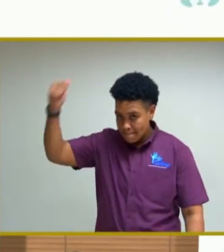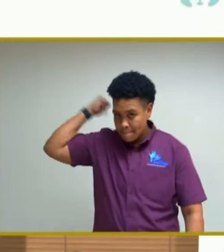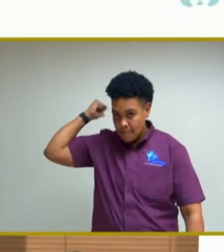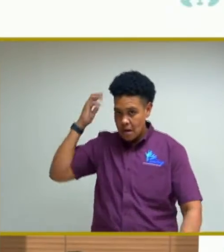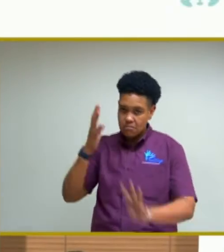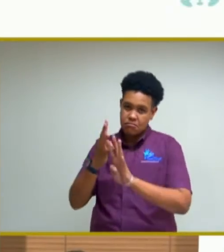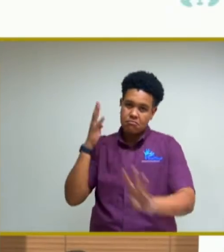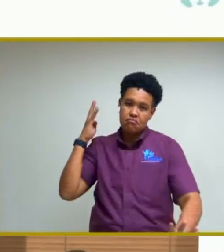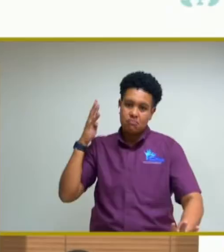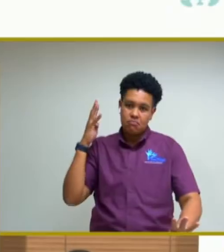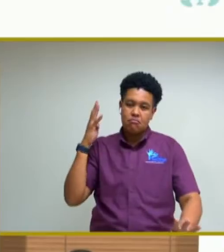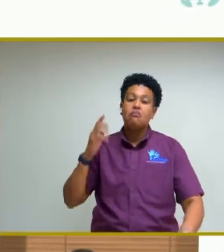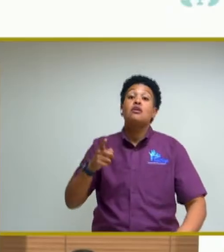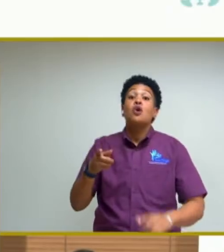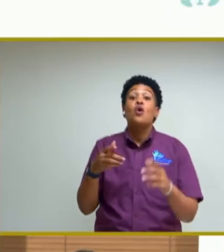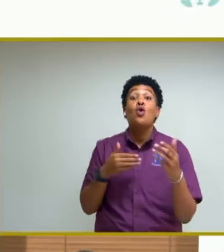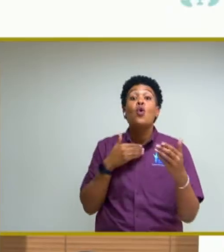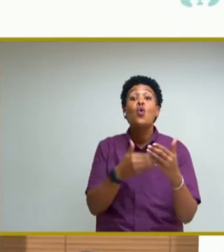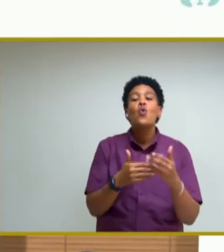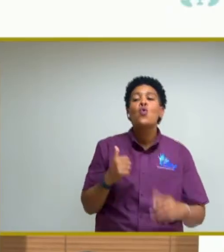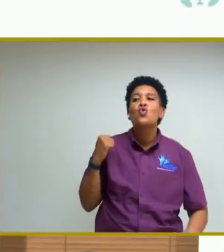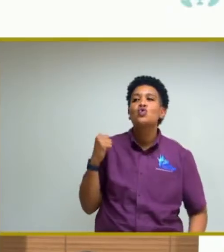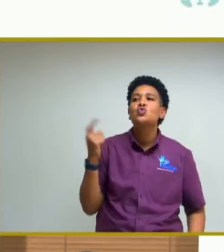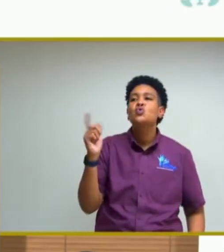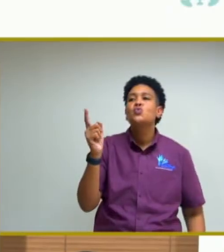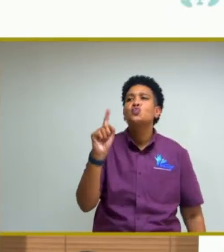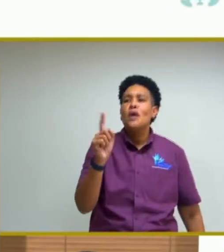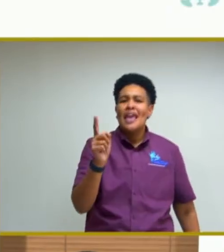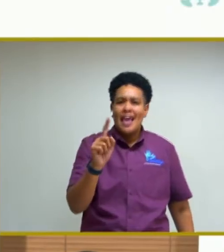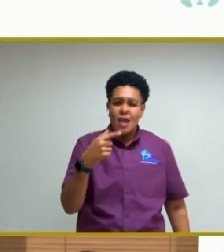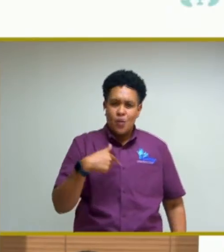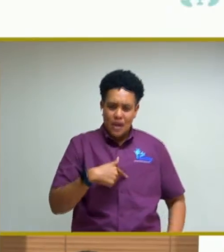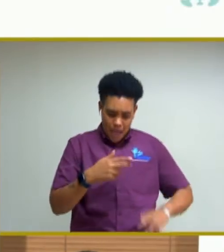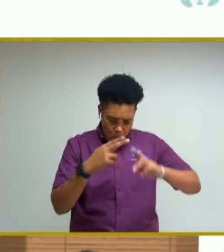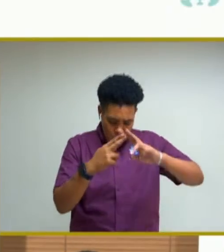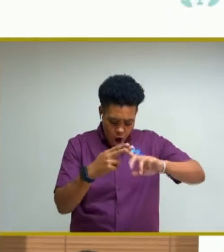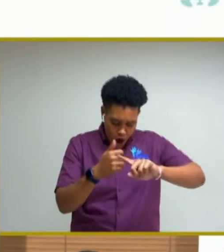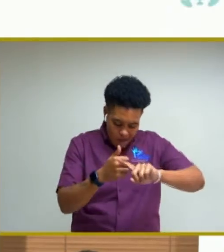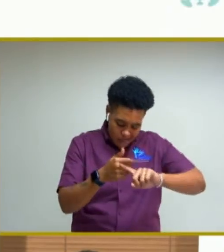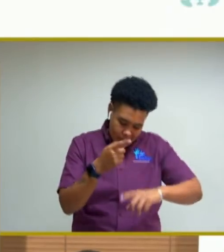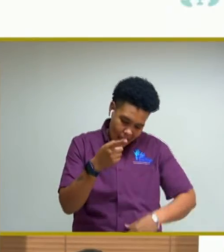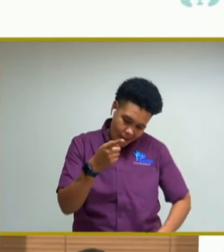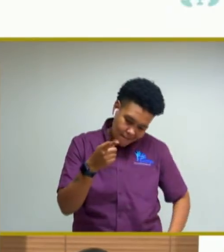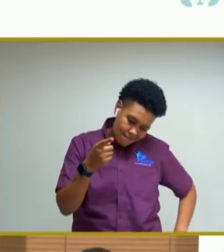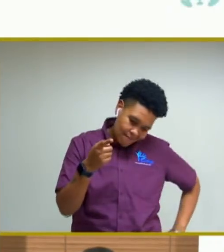car park, closer to where we call the